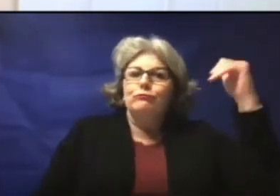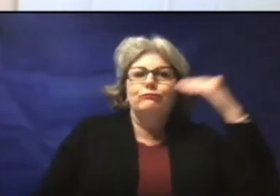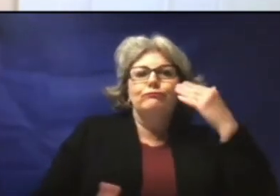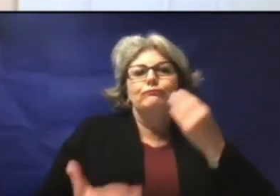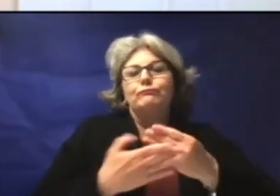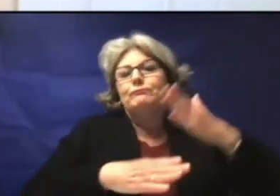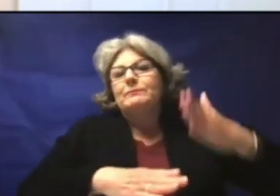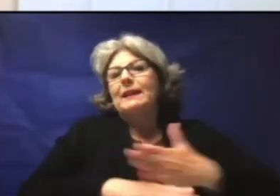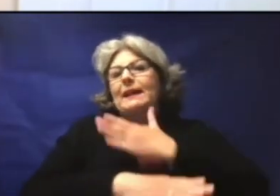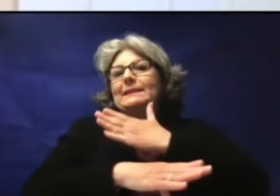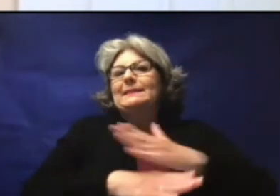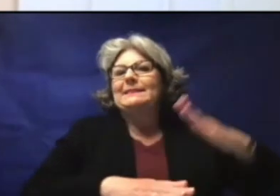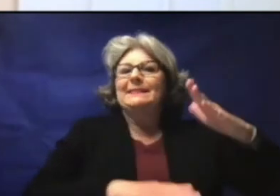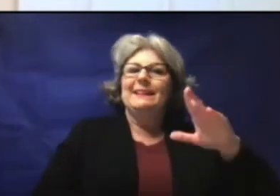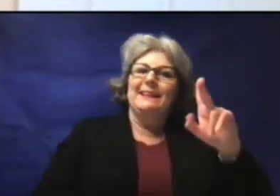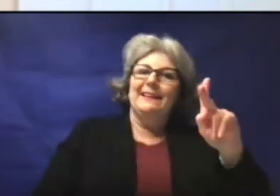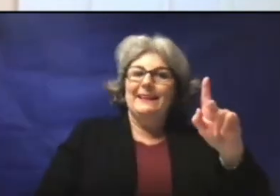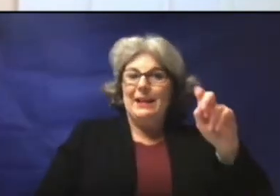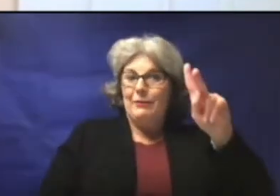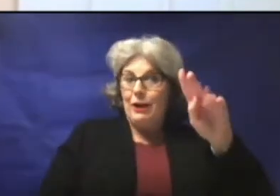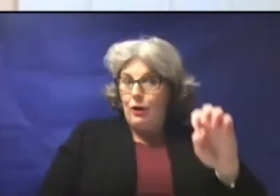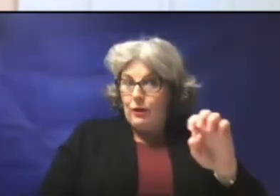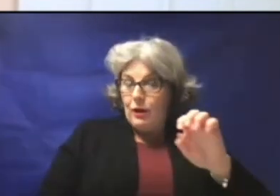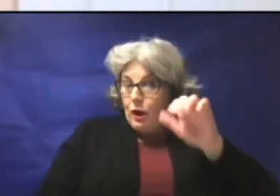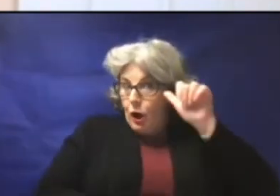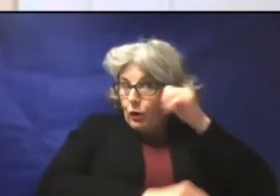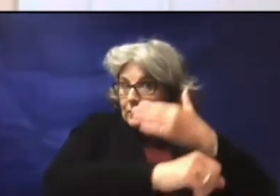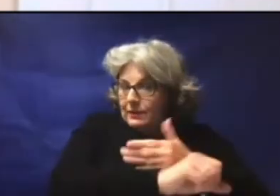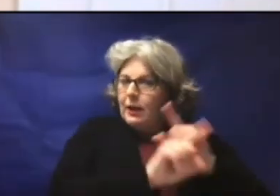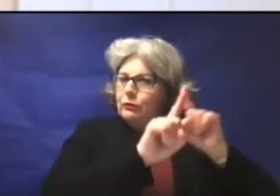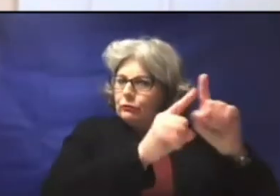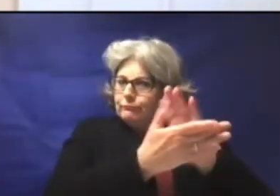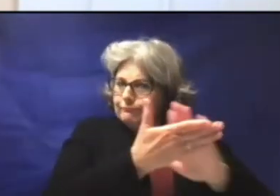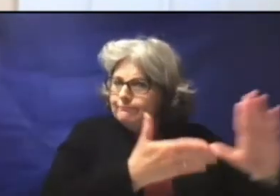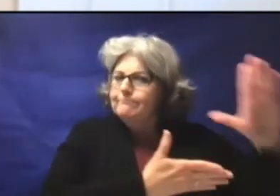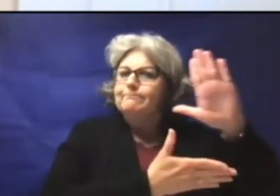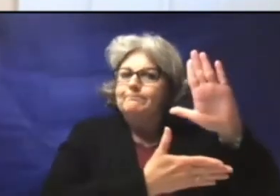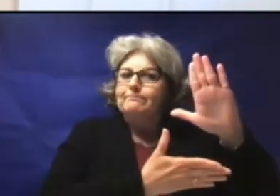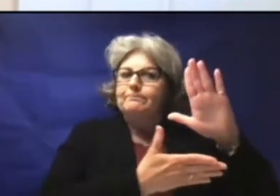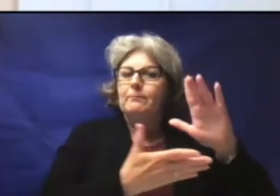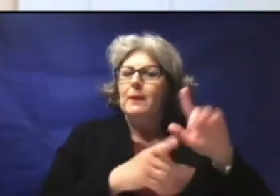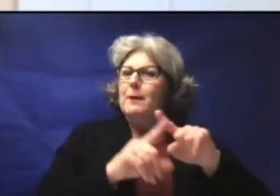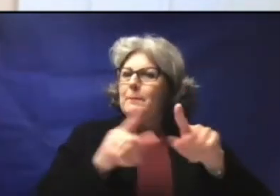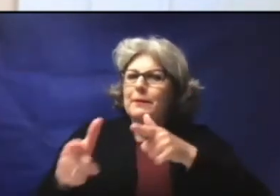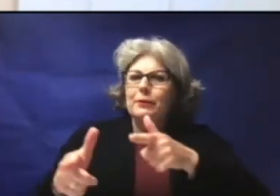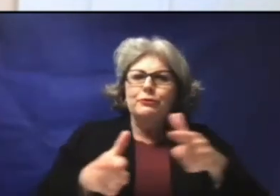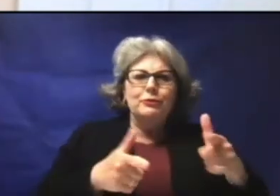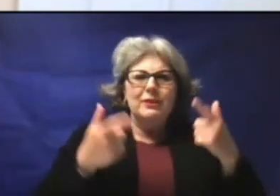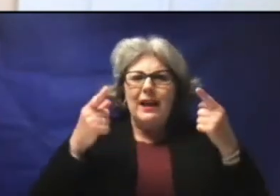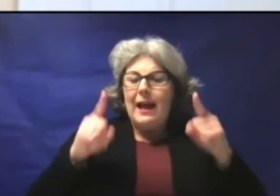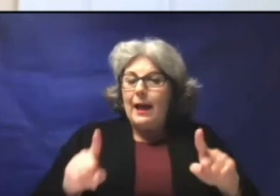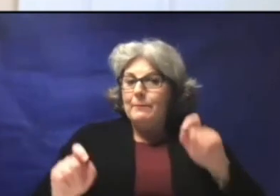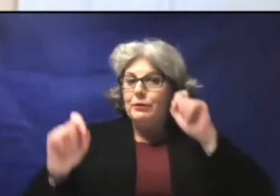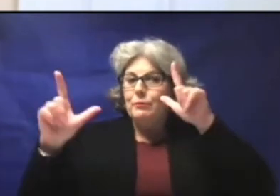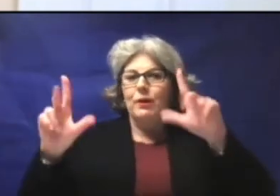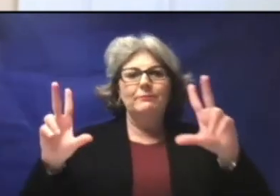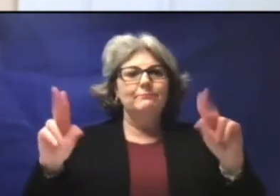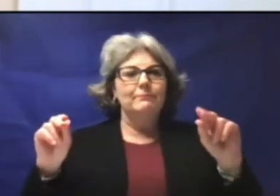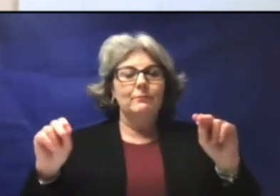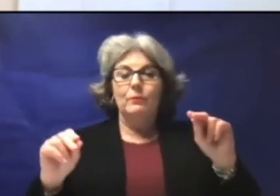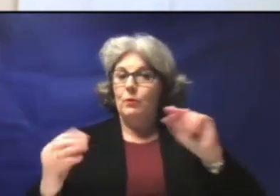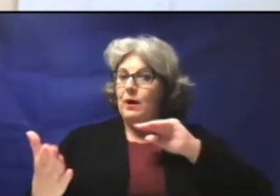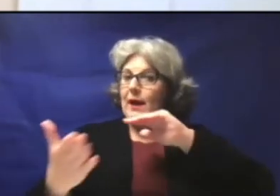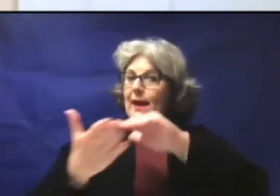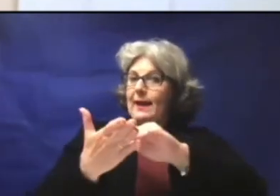sing karaoke, and who made sure her sons went to college. But the shootings could not be a surprise because